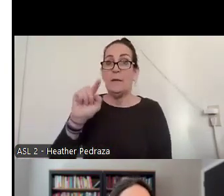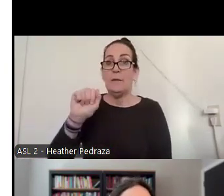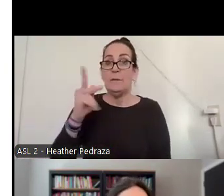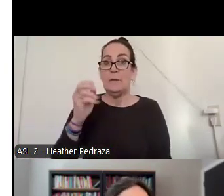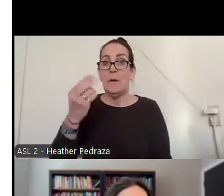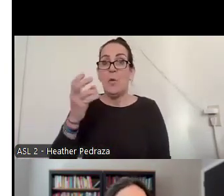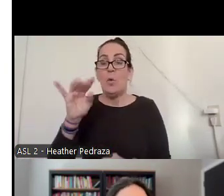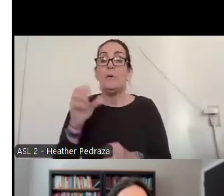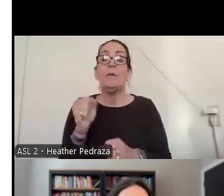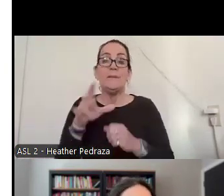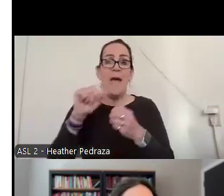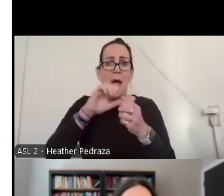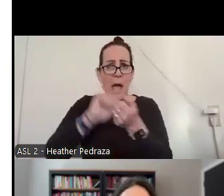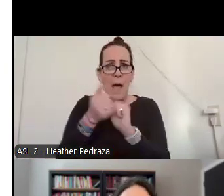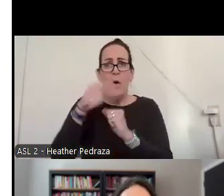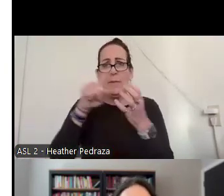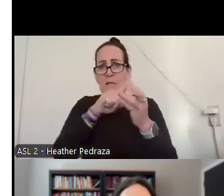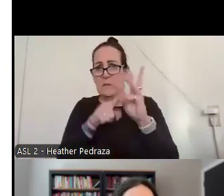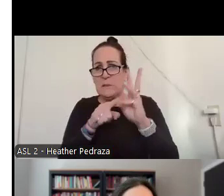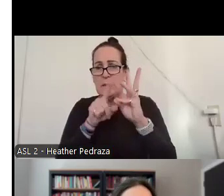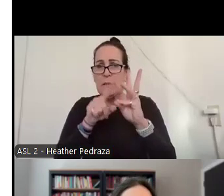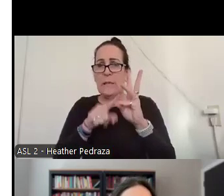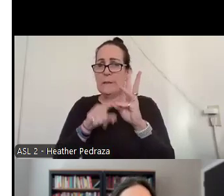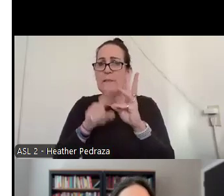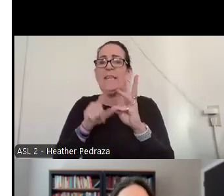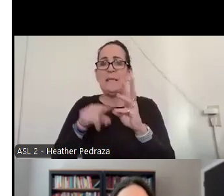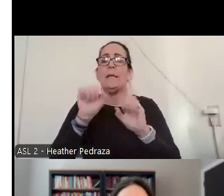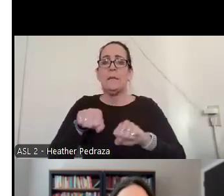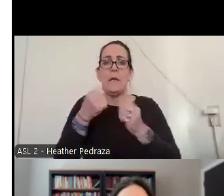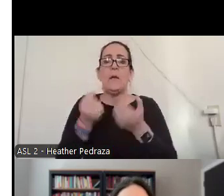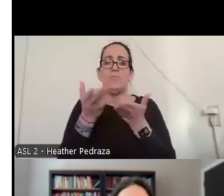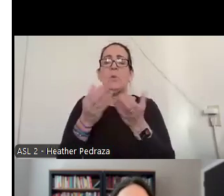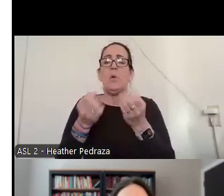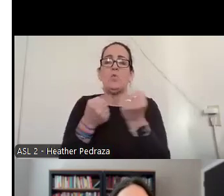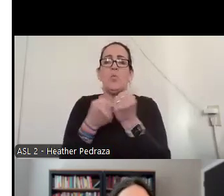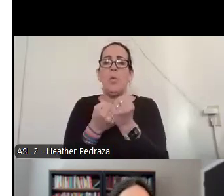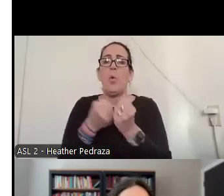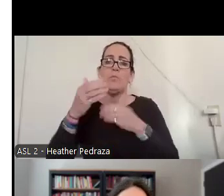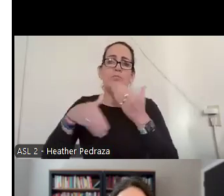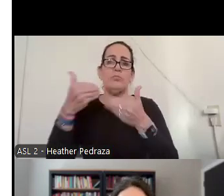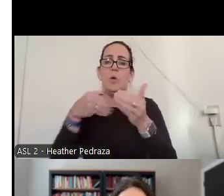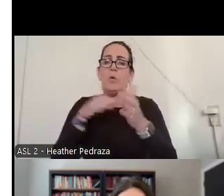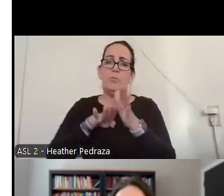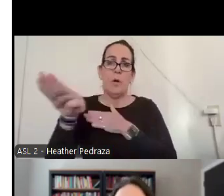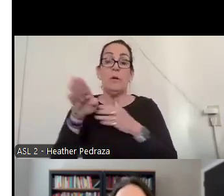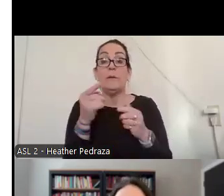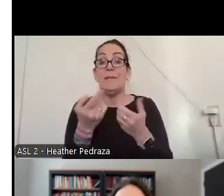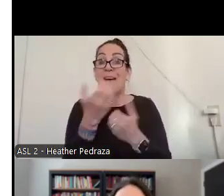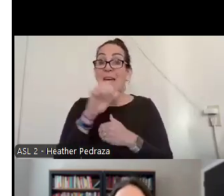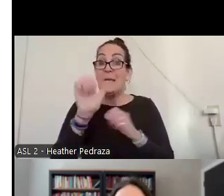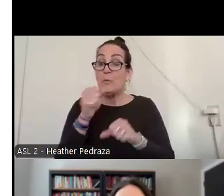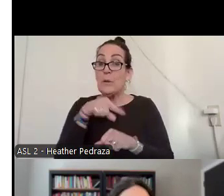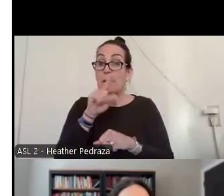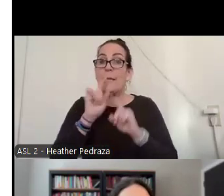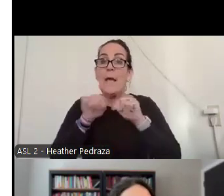improved to better support progress and success in the MPA? So in order to answer these questions, we will be